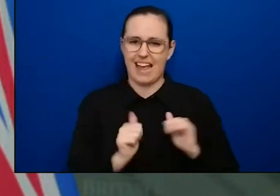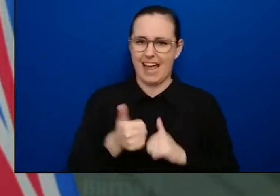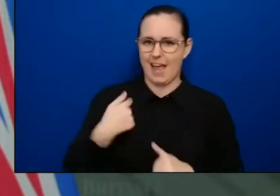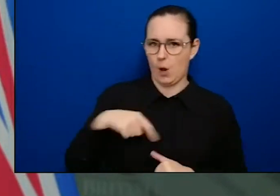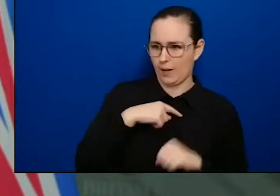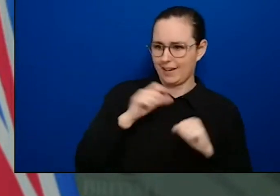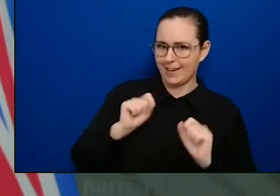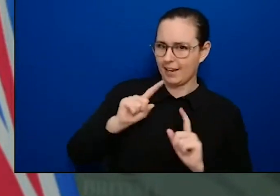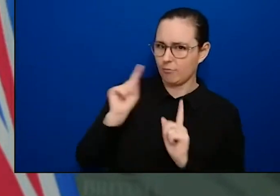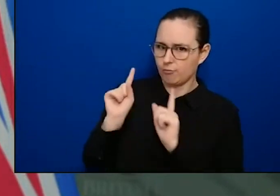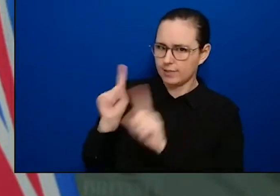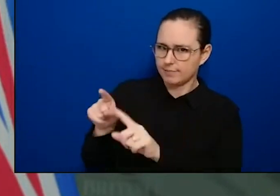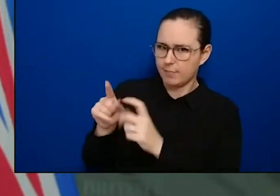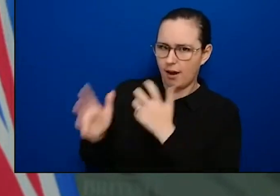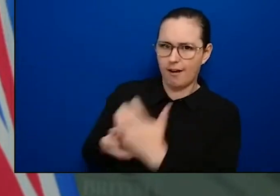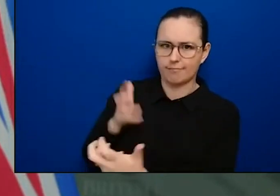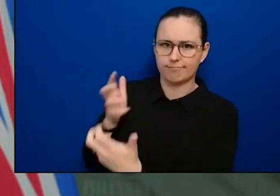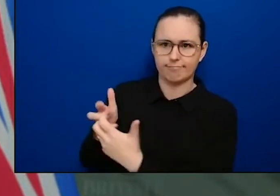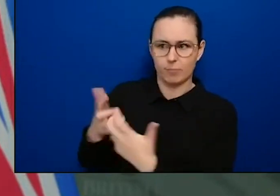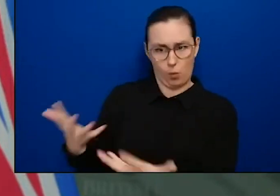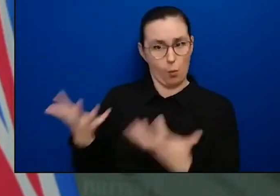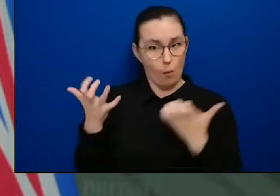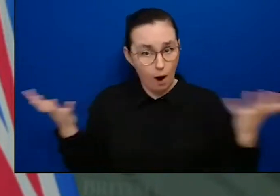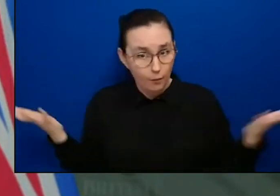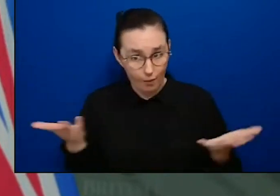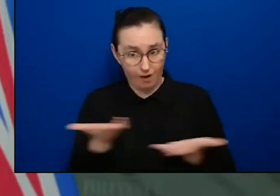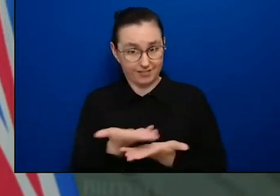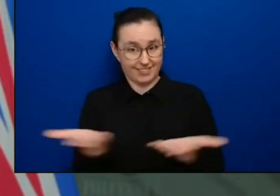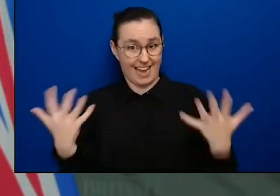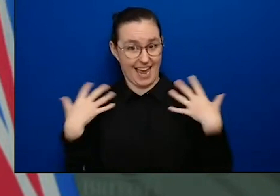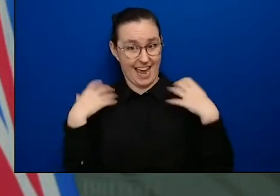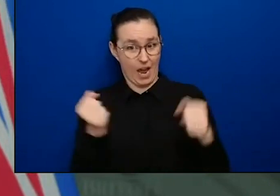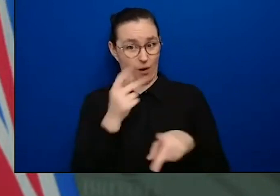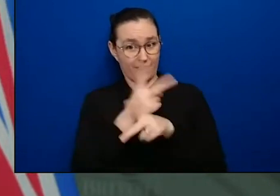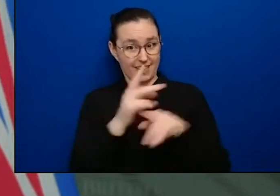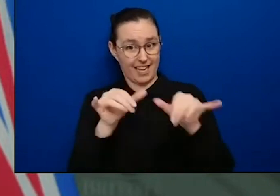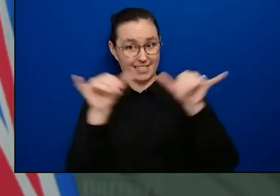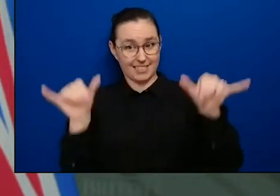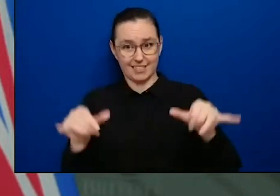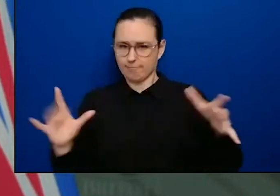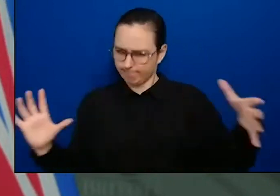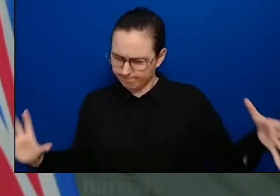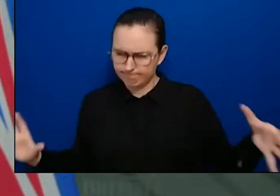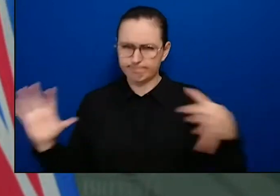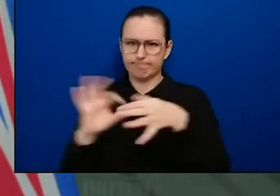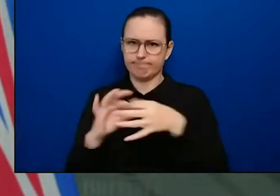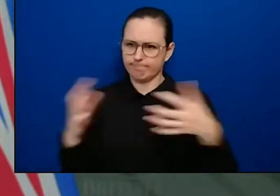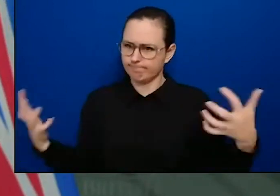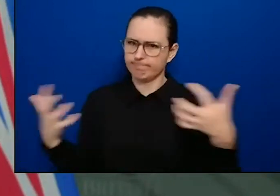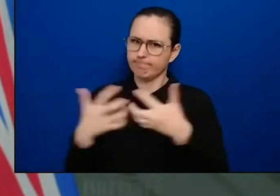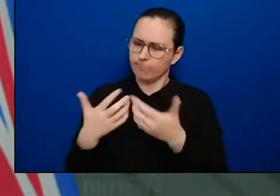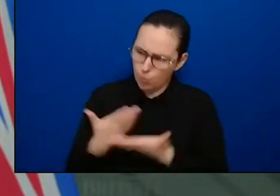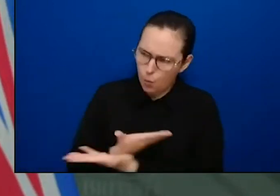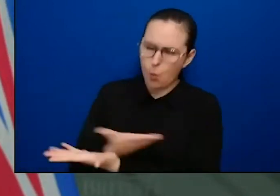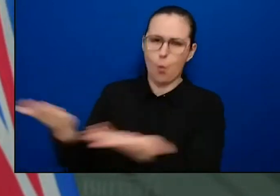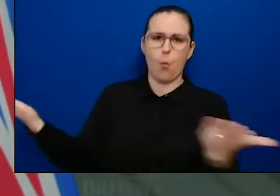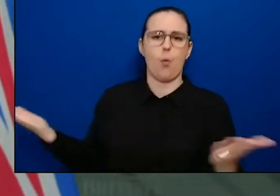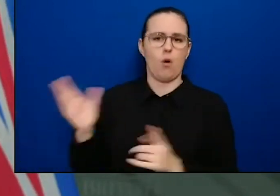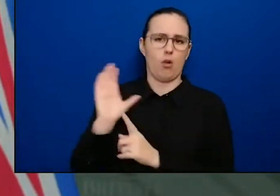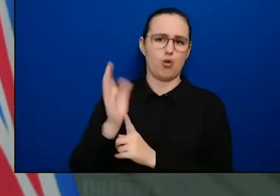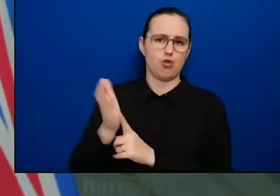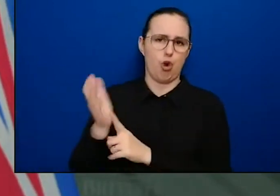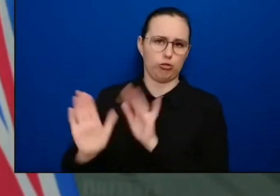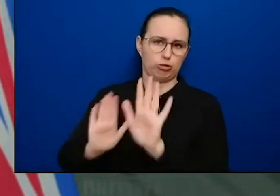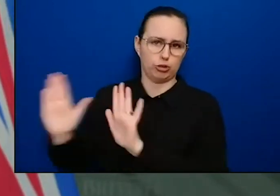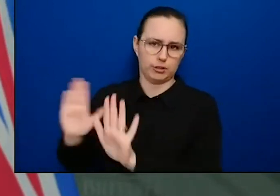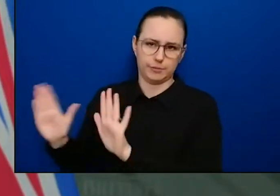safe healthcare system for all, including where we're making progress and where there's more work to do. I understand Mary Ellen Turpel-Lafont